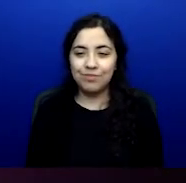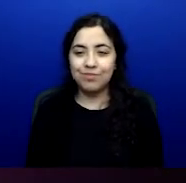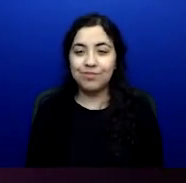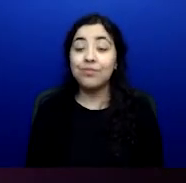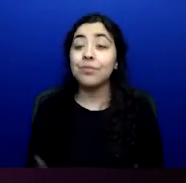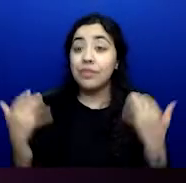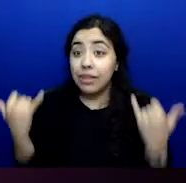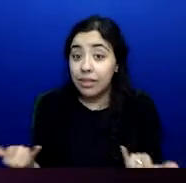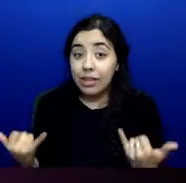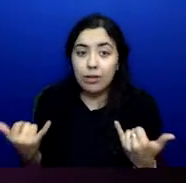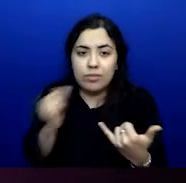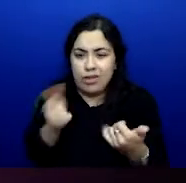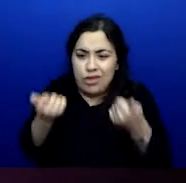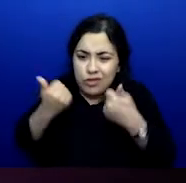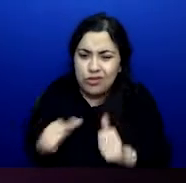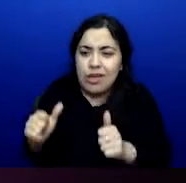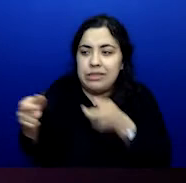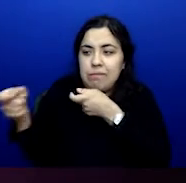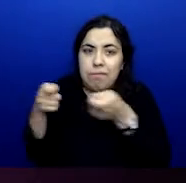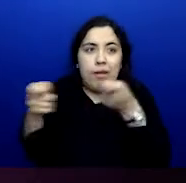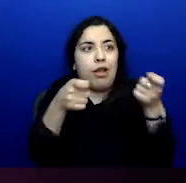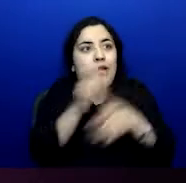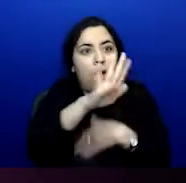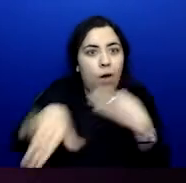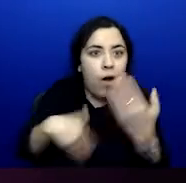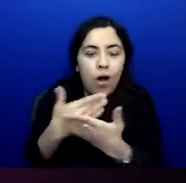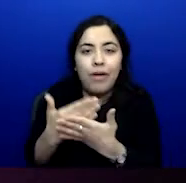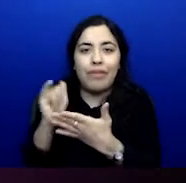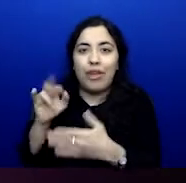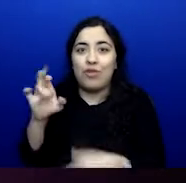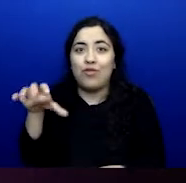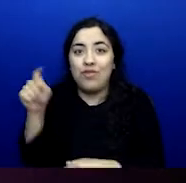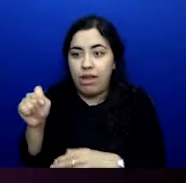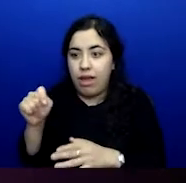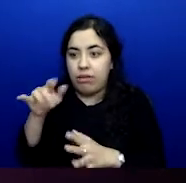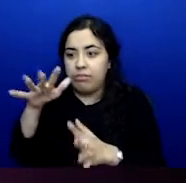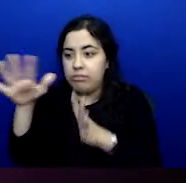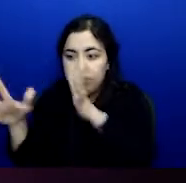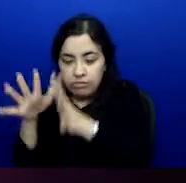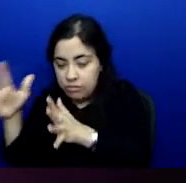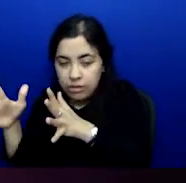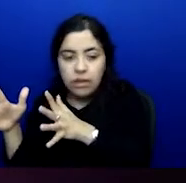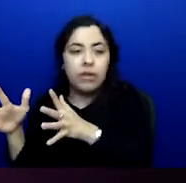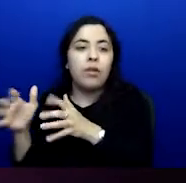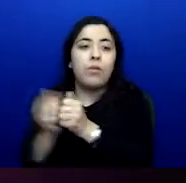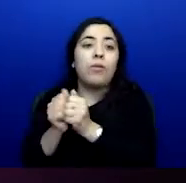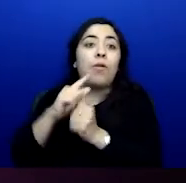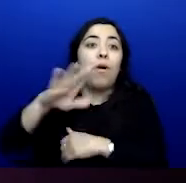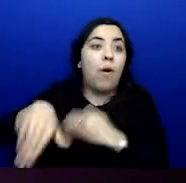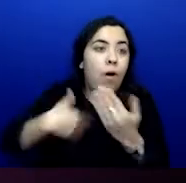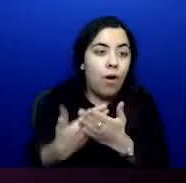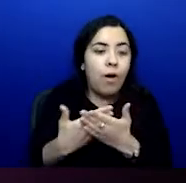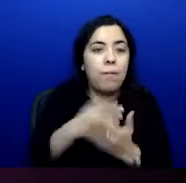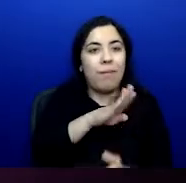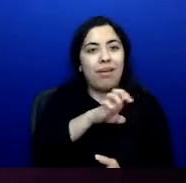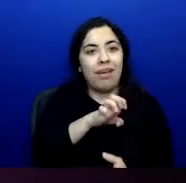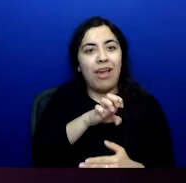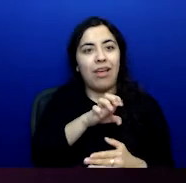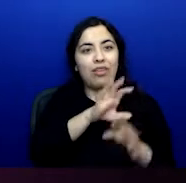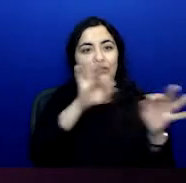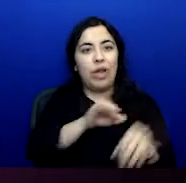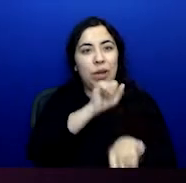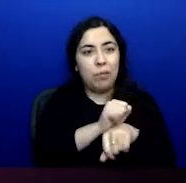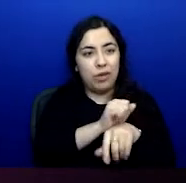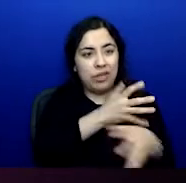So now instead of trying to manage all of the React stuff and all of the other back-end framework